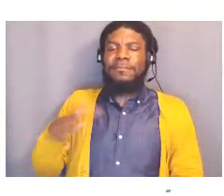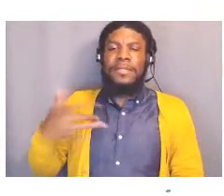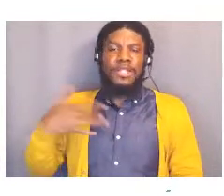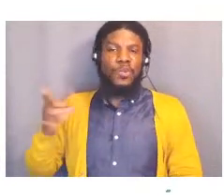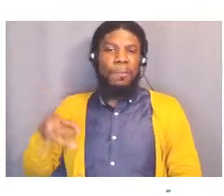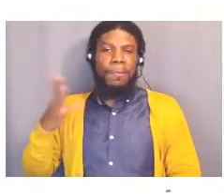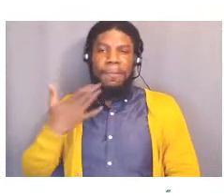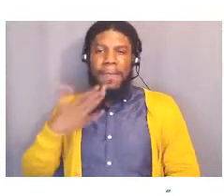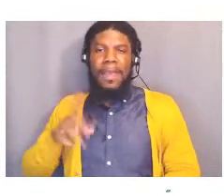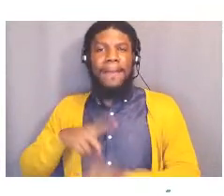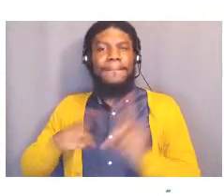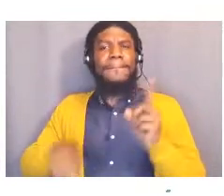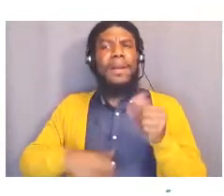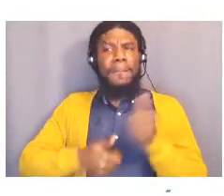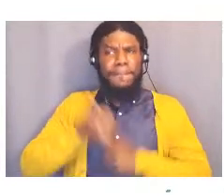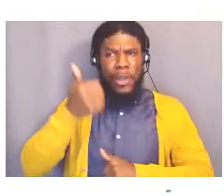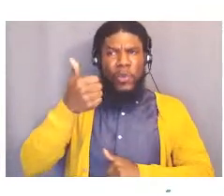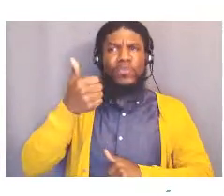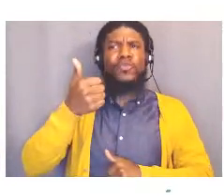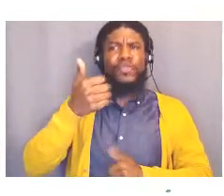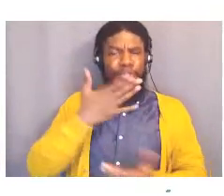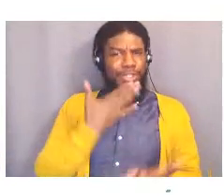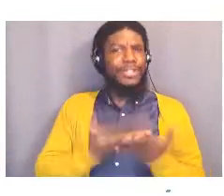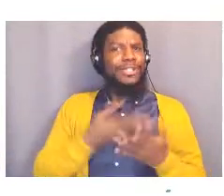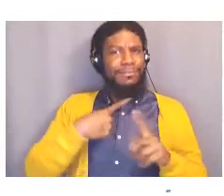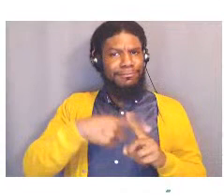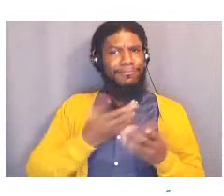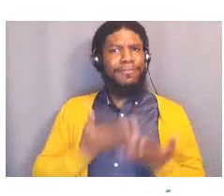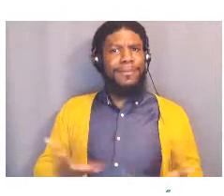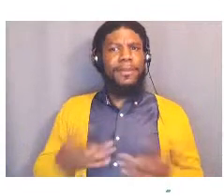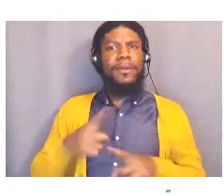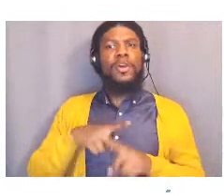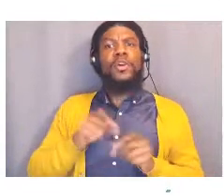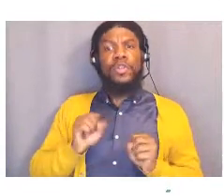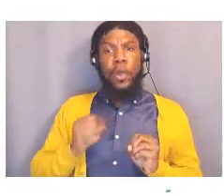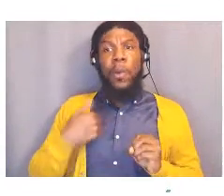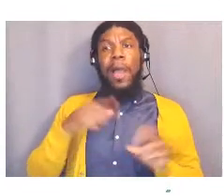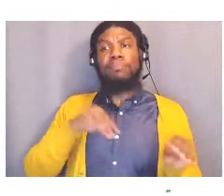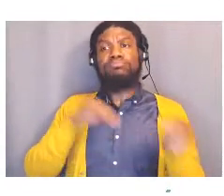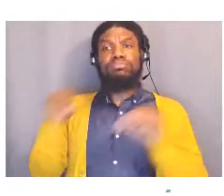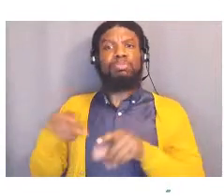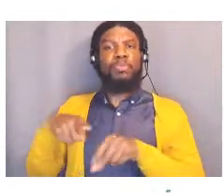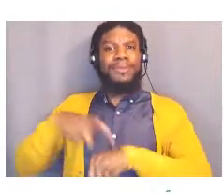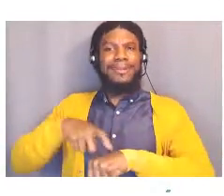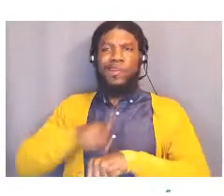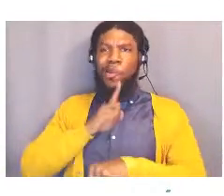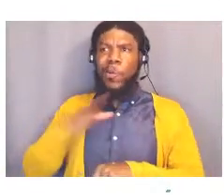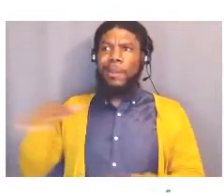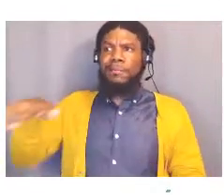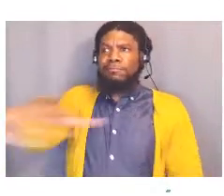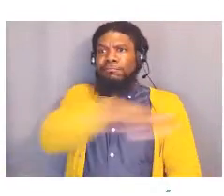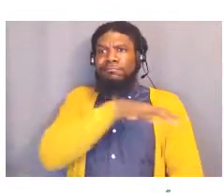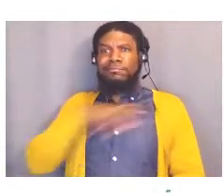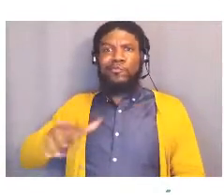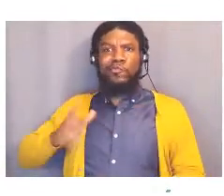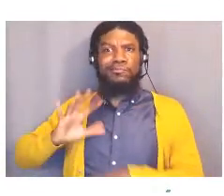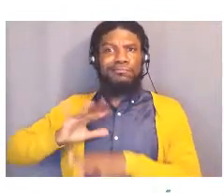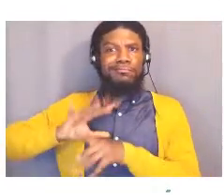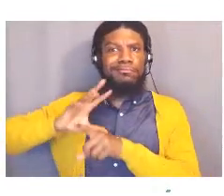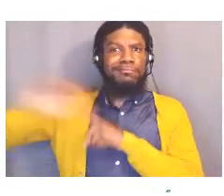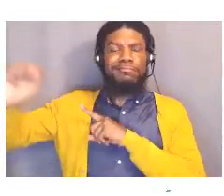And see, I came through at a time when I was surrounded by all of these great, prolific Negro writers.